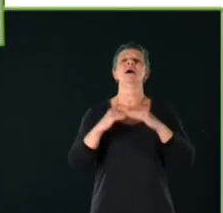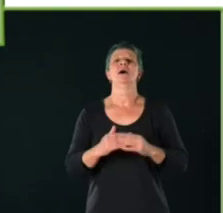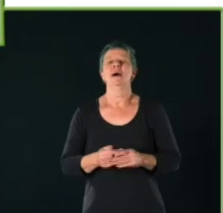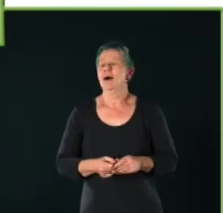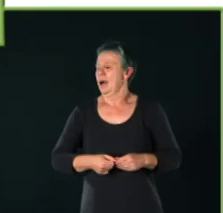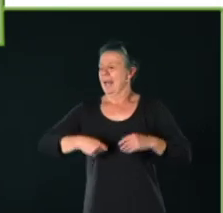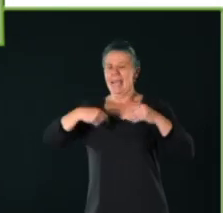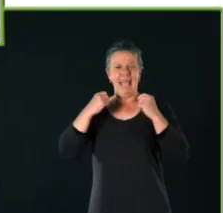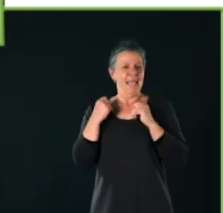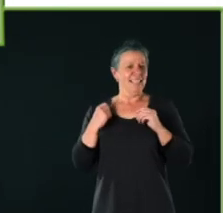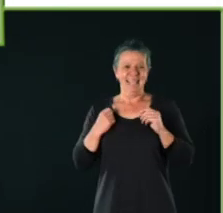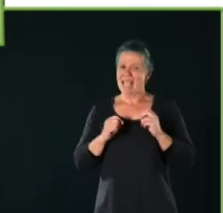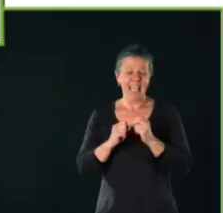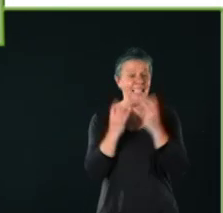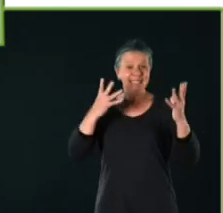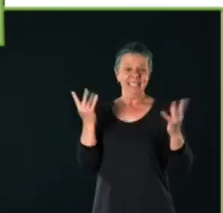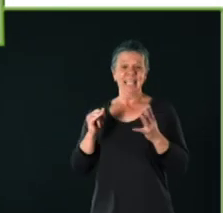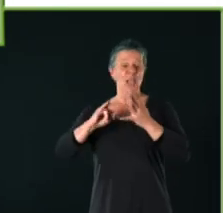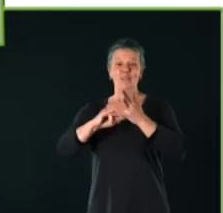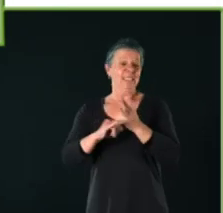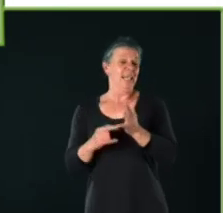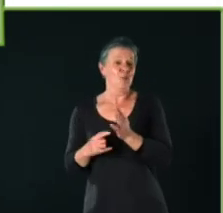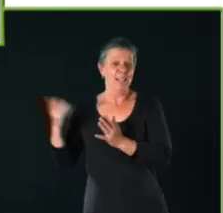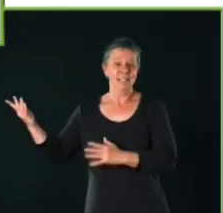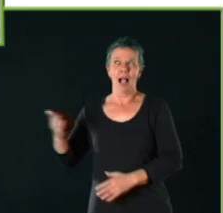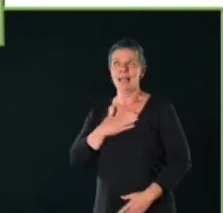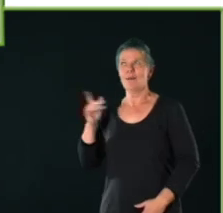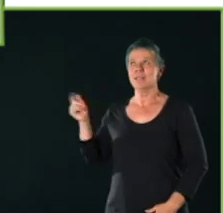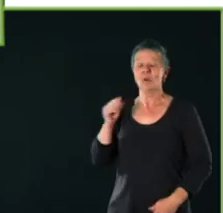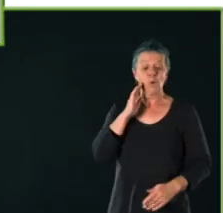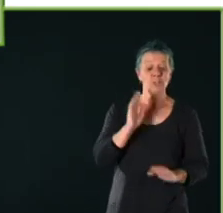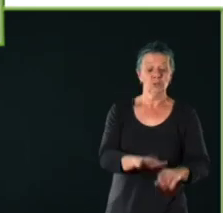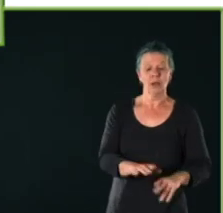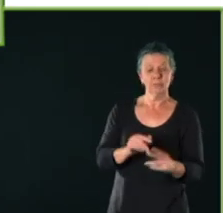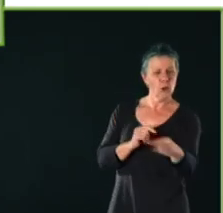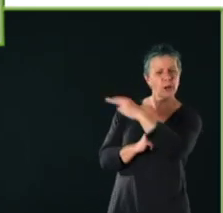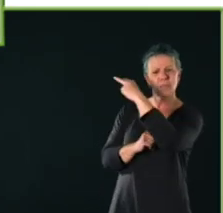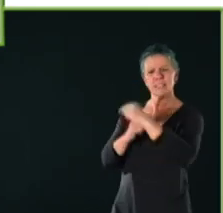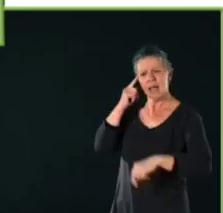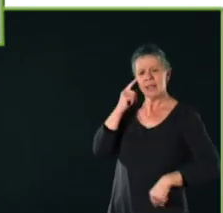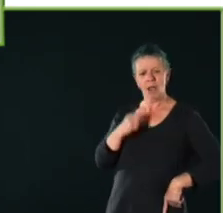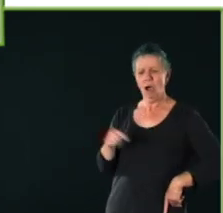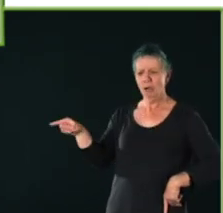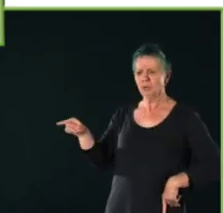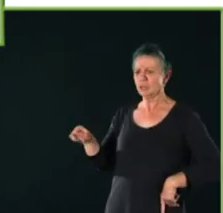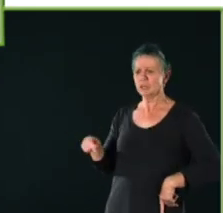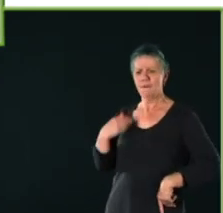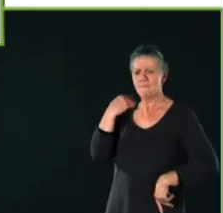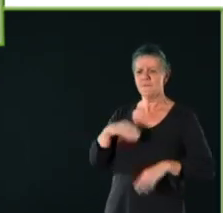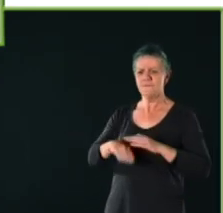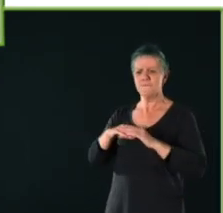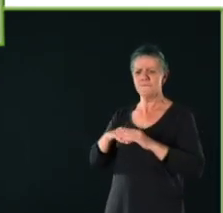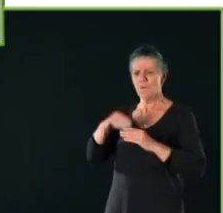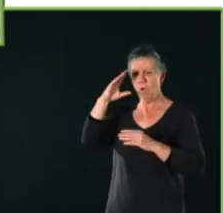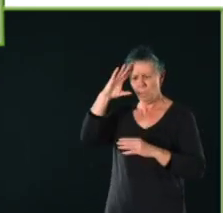Oh, the ecstasy of St. Teresa. Now, this is magical. What I love about this one, when I used to look at it as a kid, was how she was just taken in what